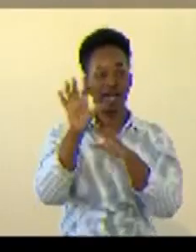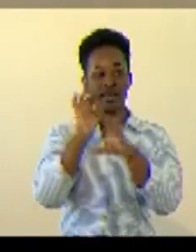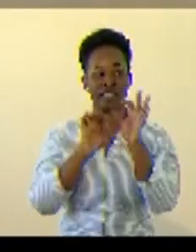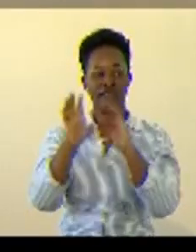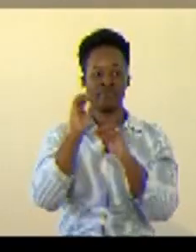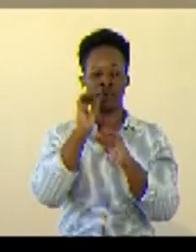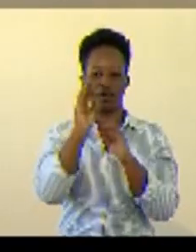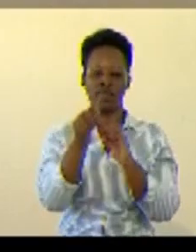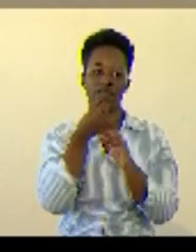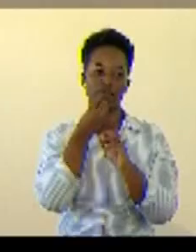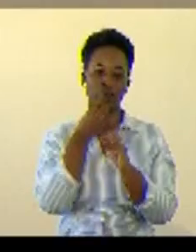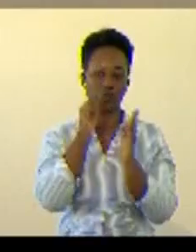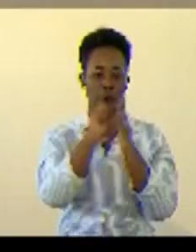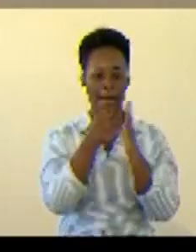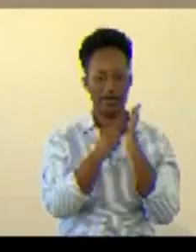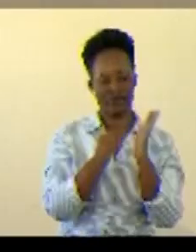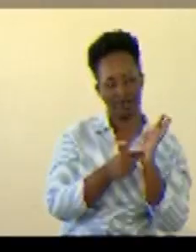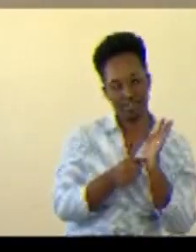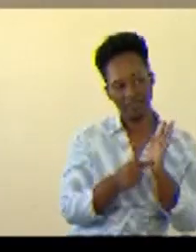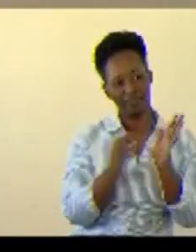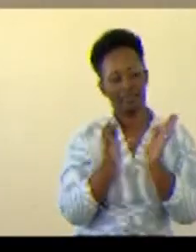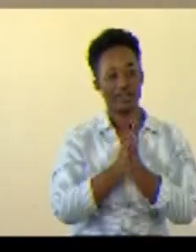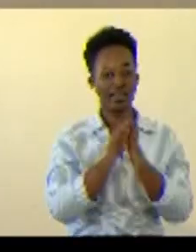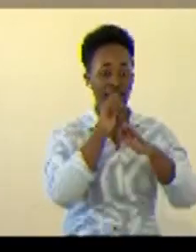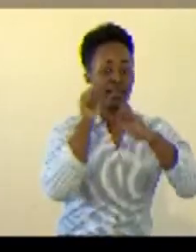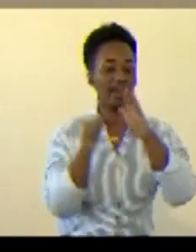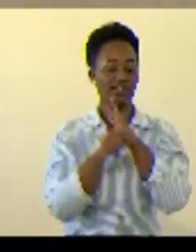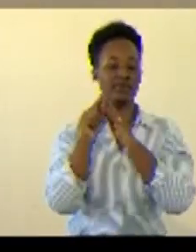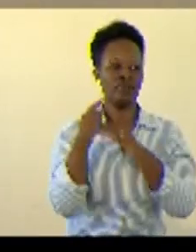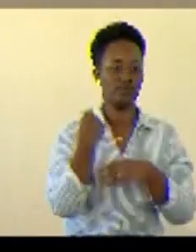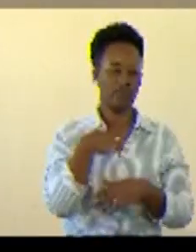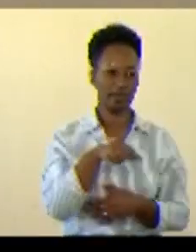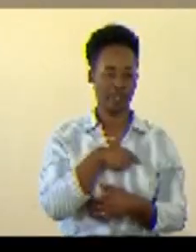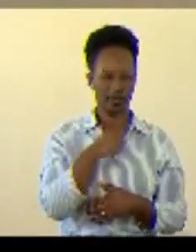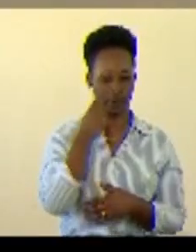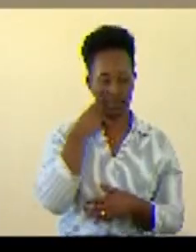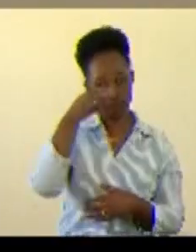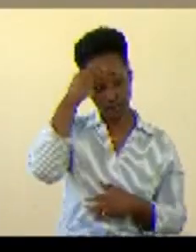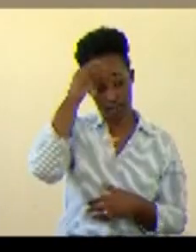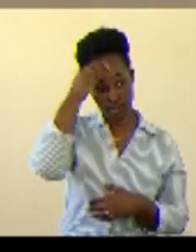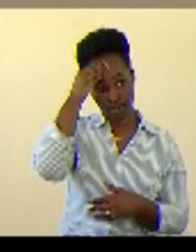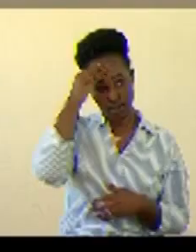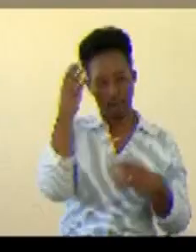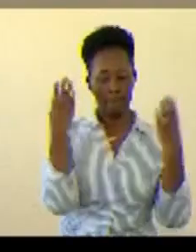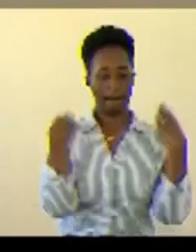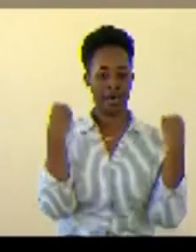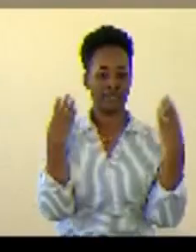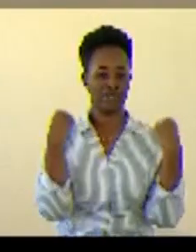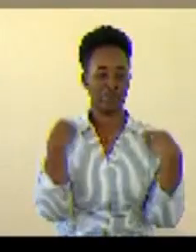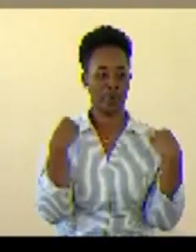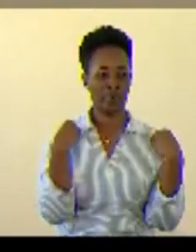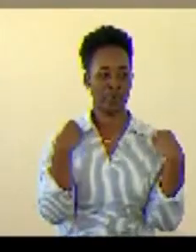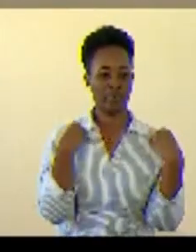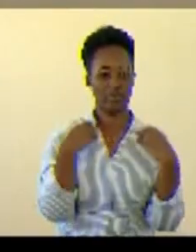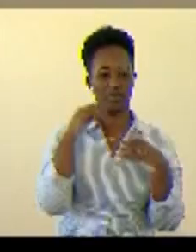of food components. And under this, we are going to go through a practical lesson, which